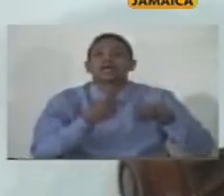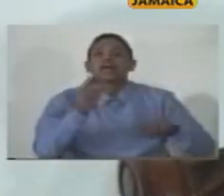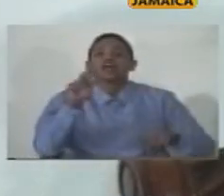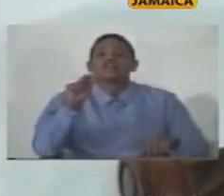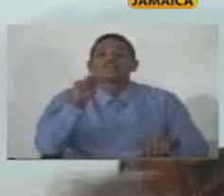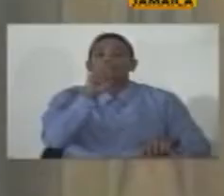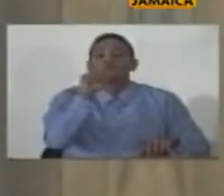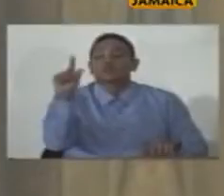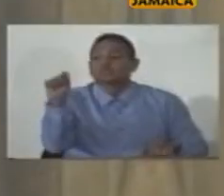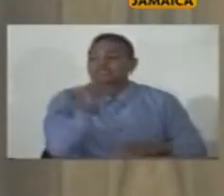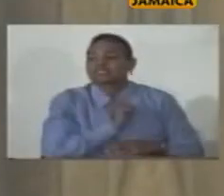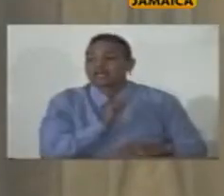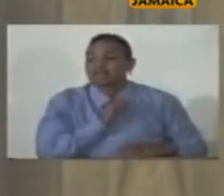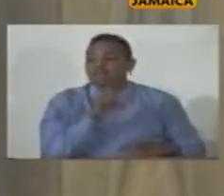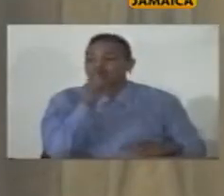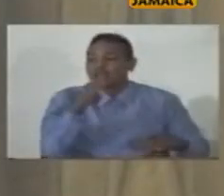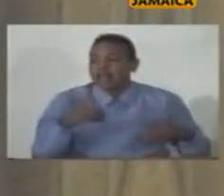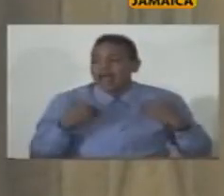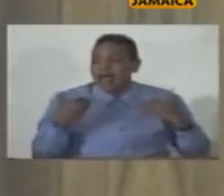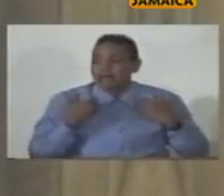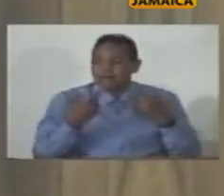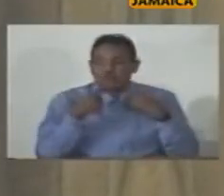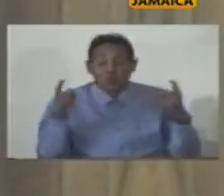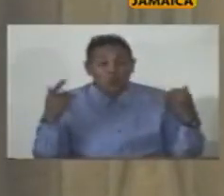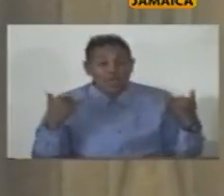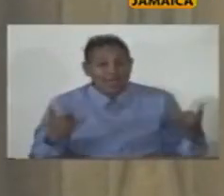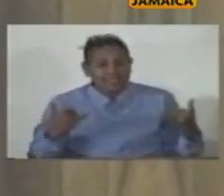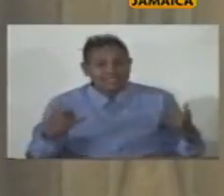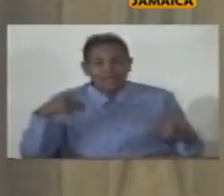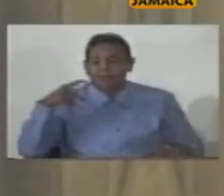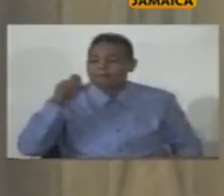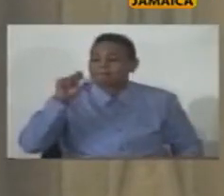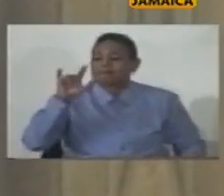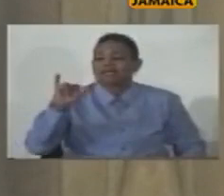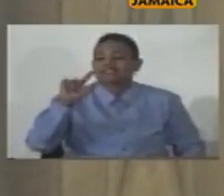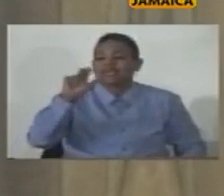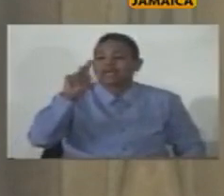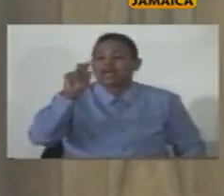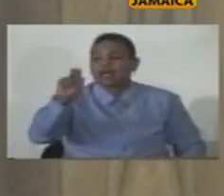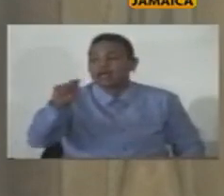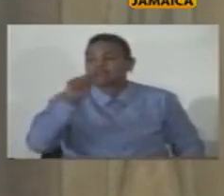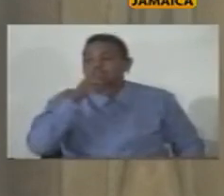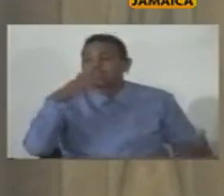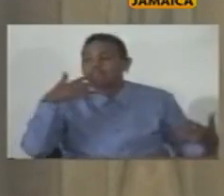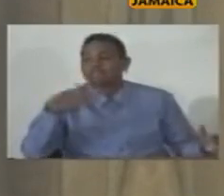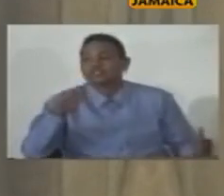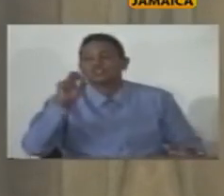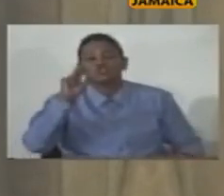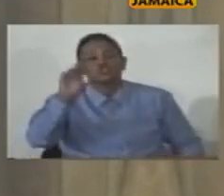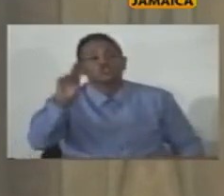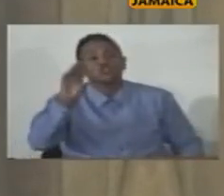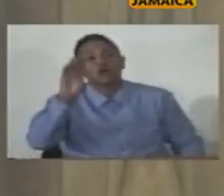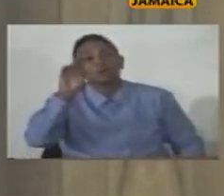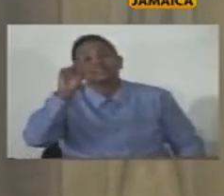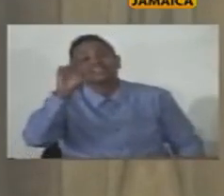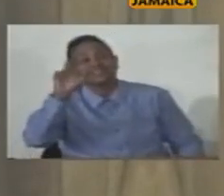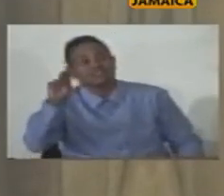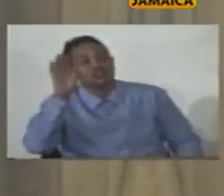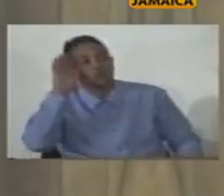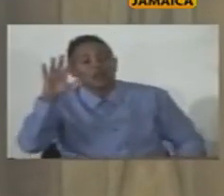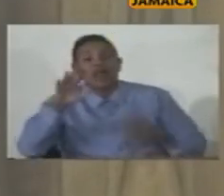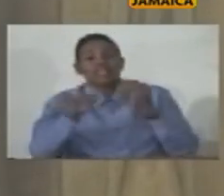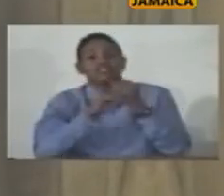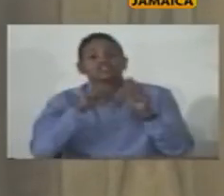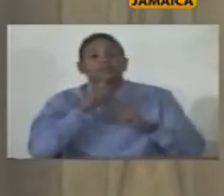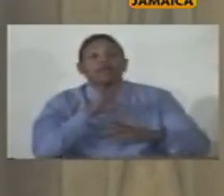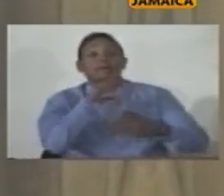Speaker, I'm also pleased to announce that the existing Pasley Gardens unfinished subdivision will also be part of